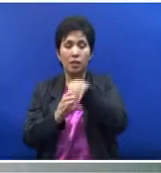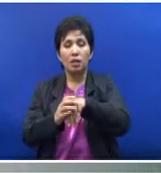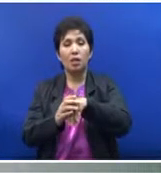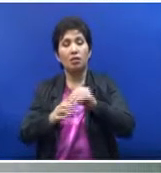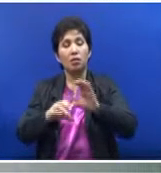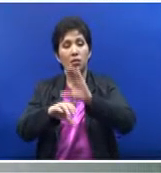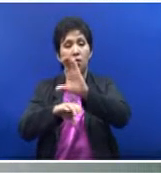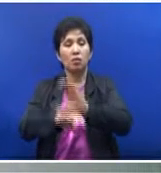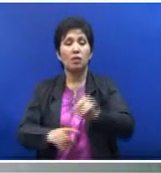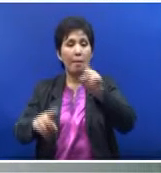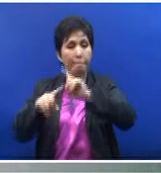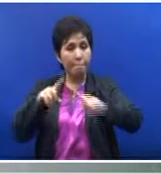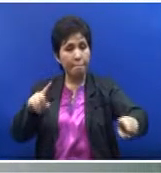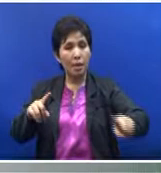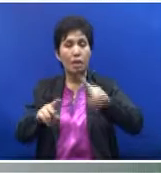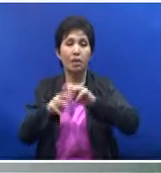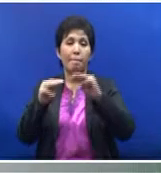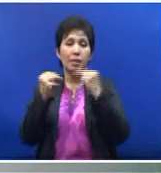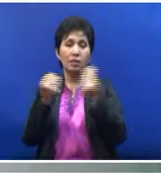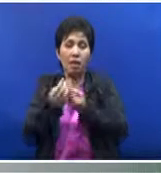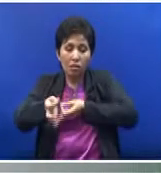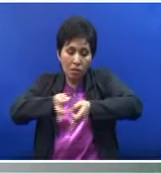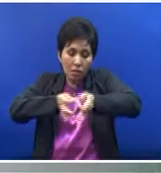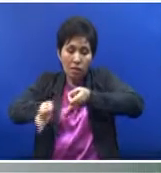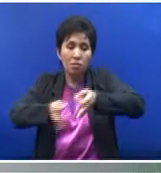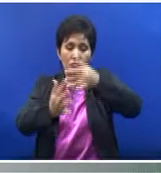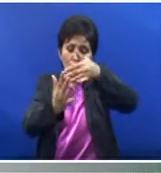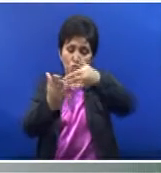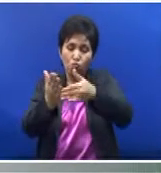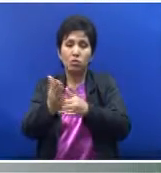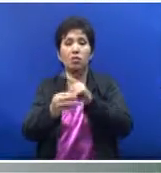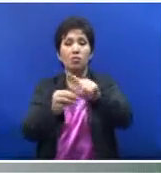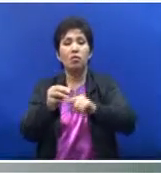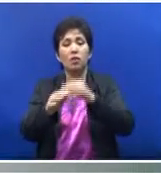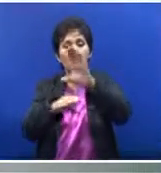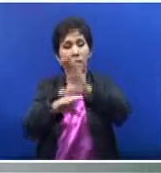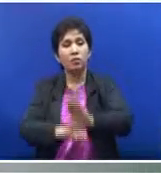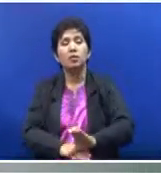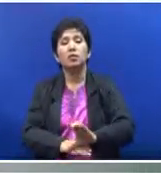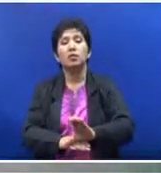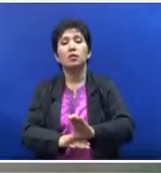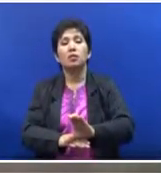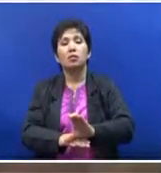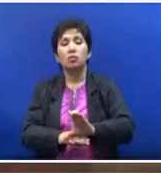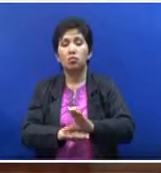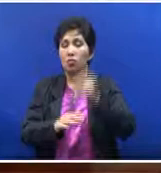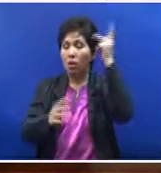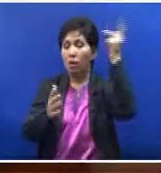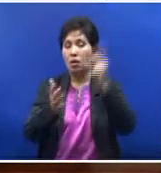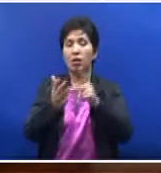but okay, he intends to study the details about the culture. It attempts to